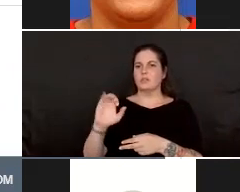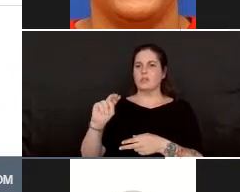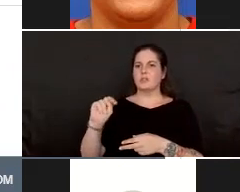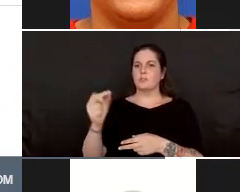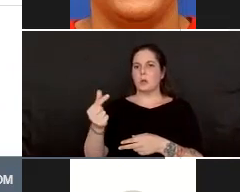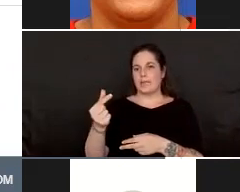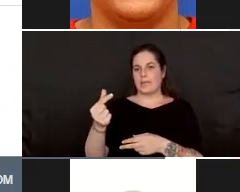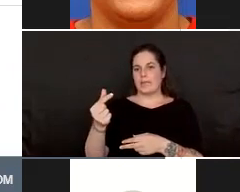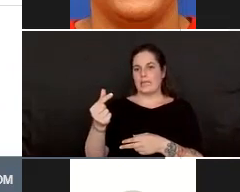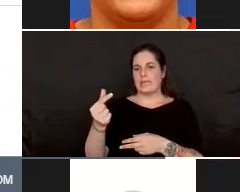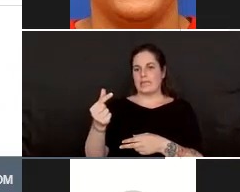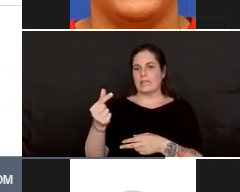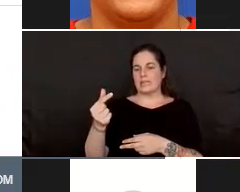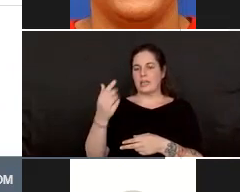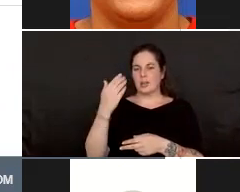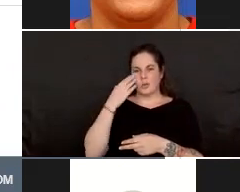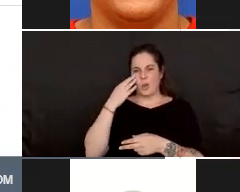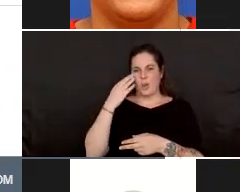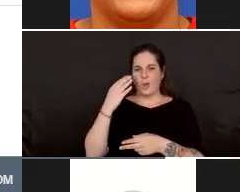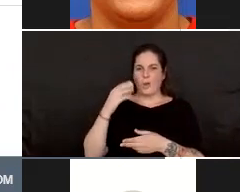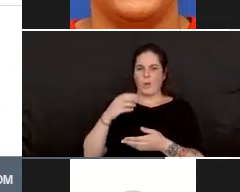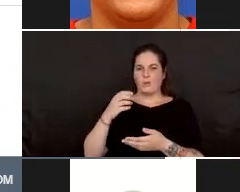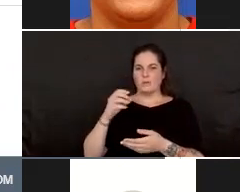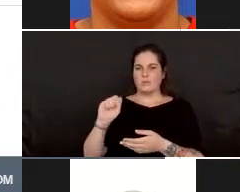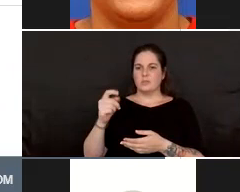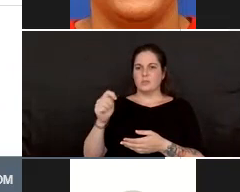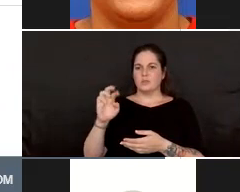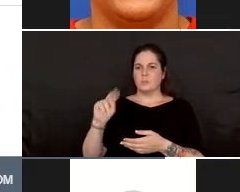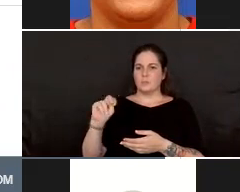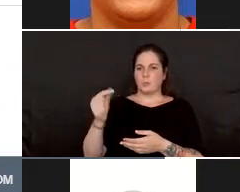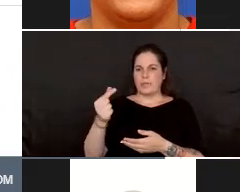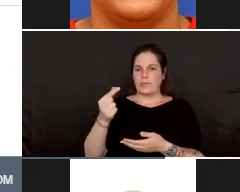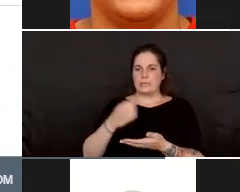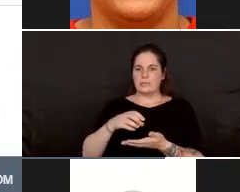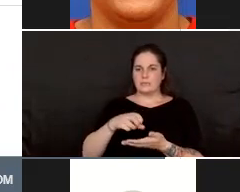Because springs obey Hooke's law, okay?